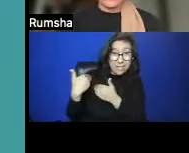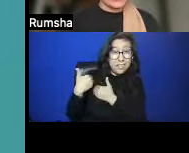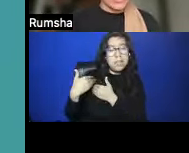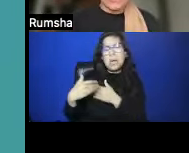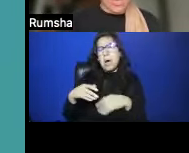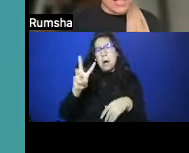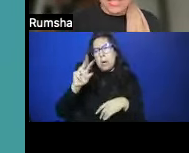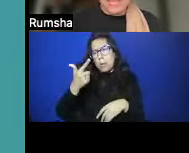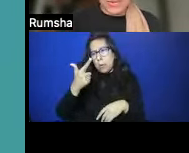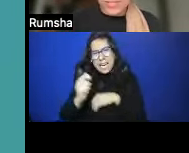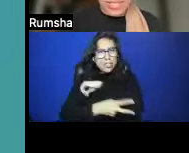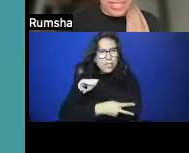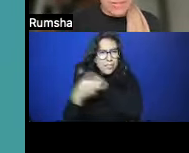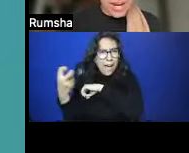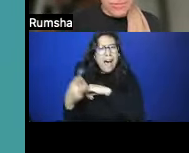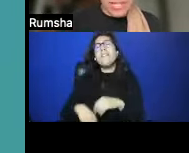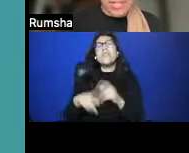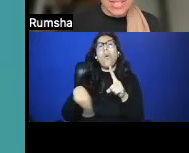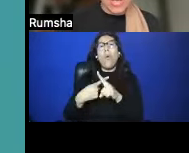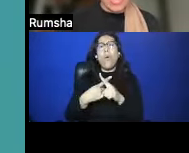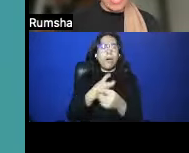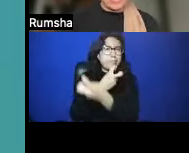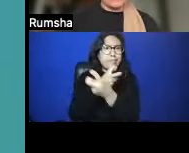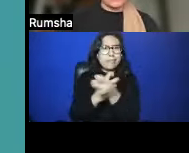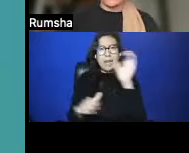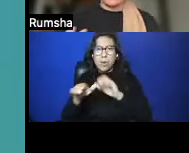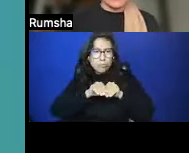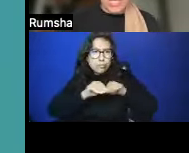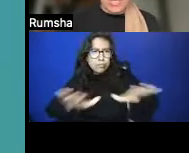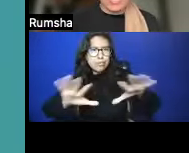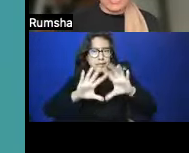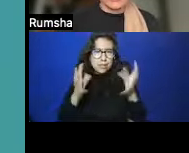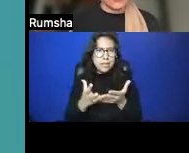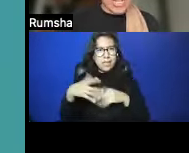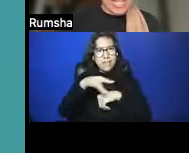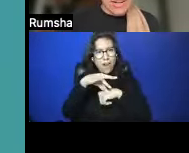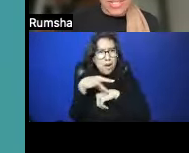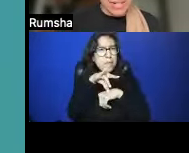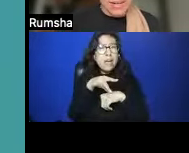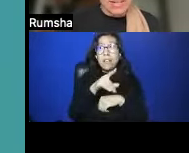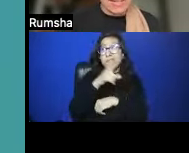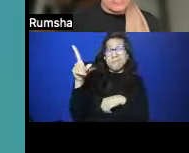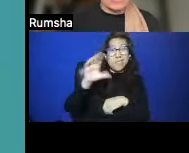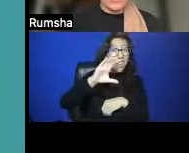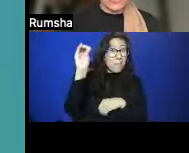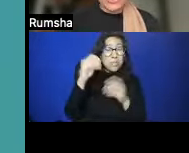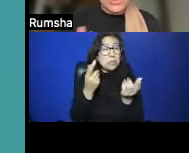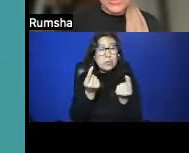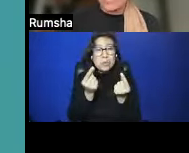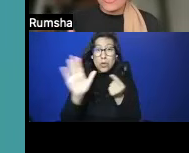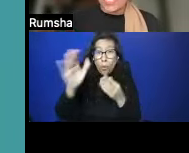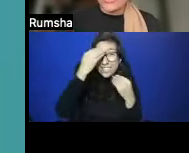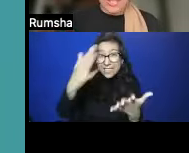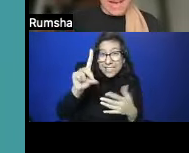or for the release of toxic chemicals into the environment, for surveilling and extracting our data. There is a